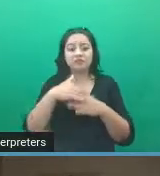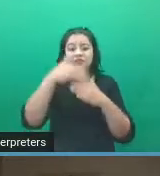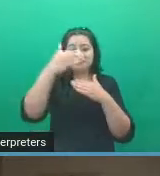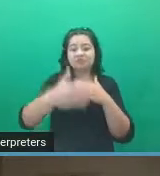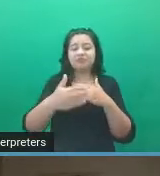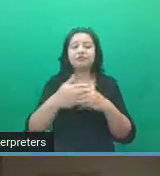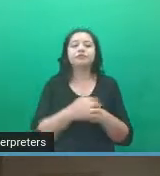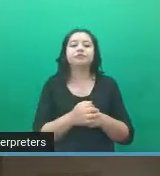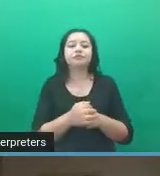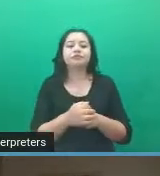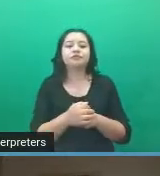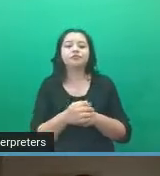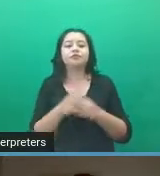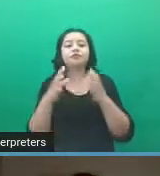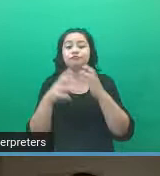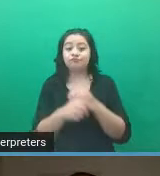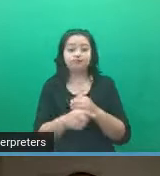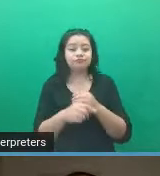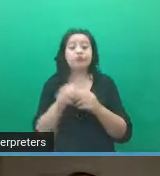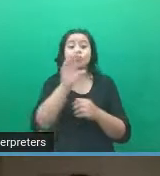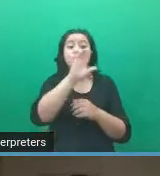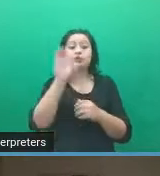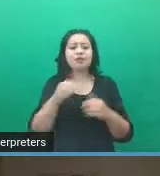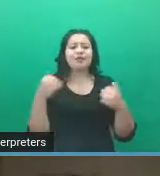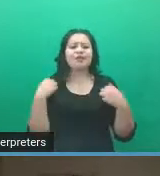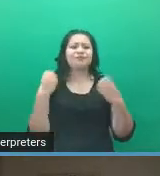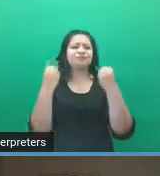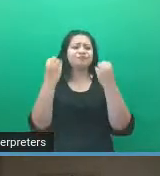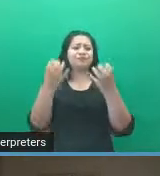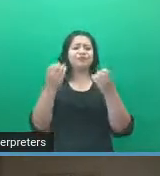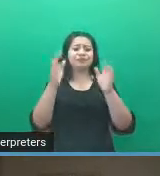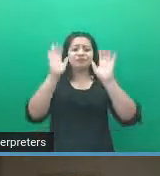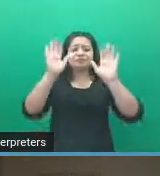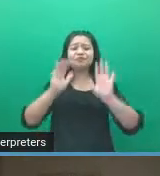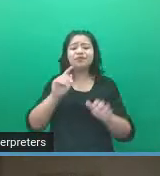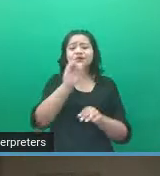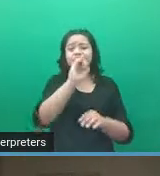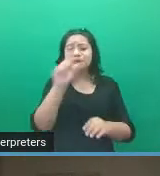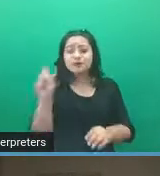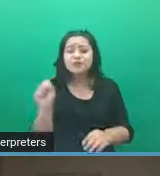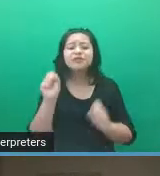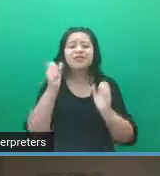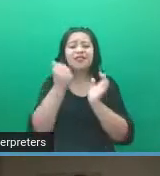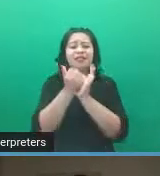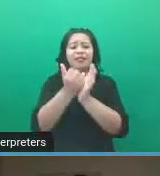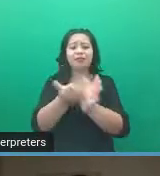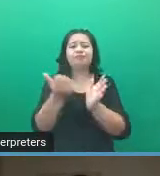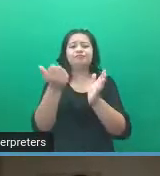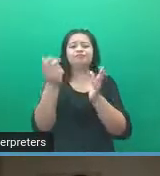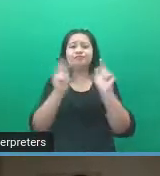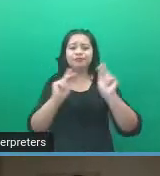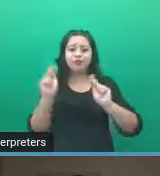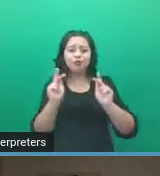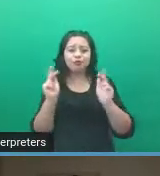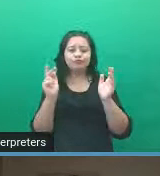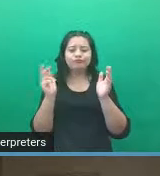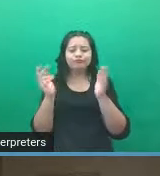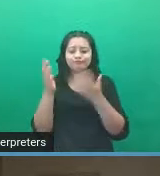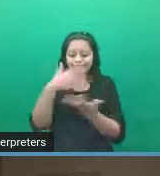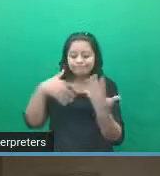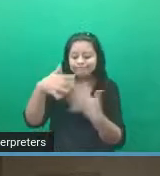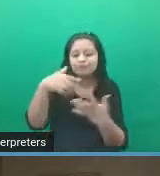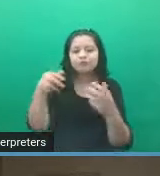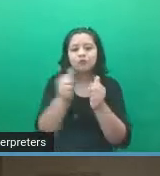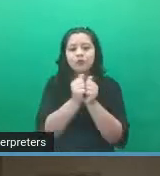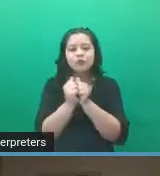section. In conclusion, Zoom has a lot of built-in tools and that increase audience participation with the chats, reactions, breakouts,